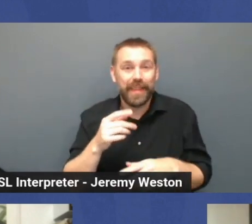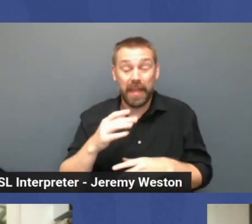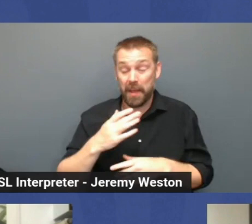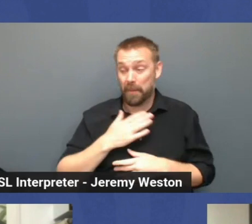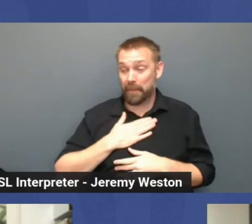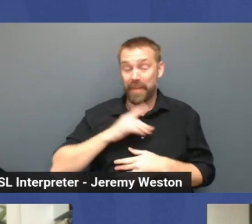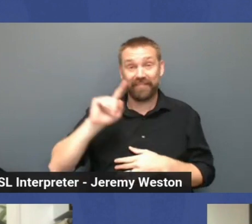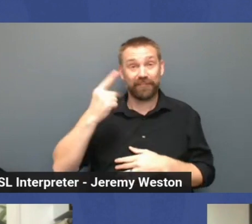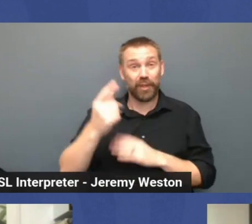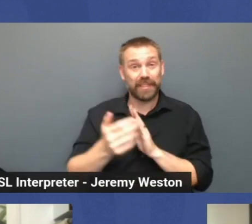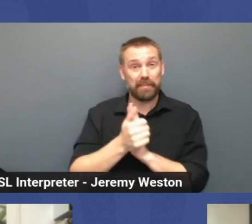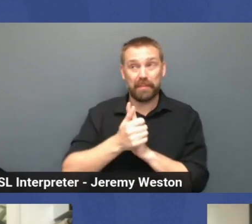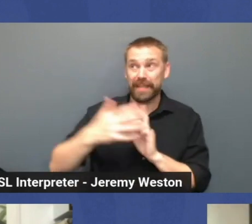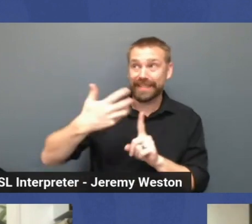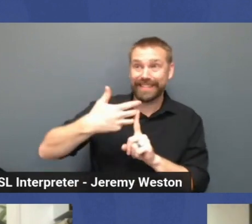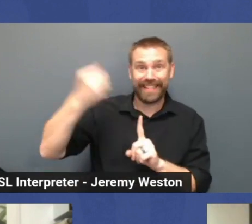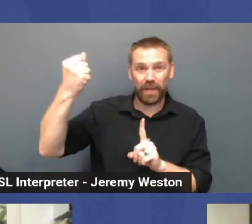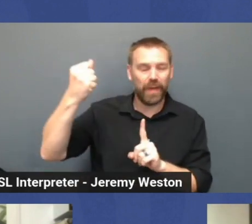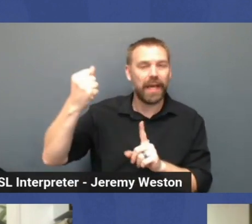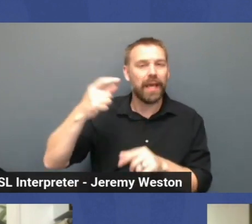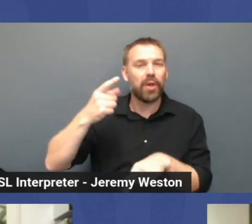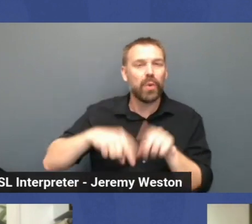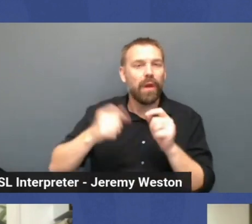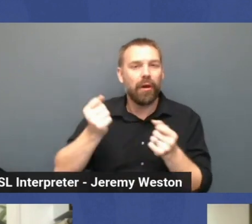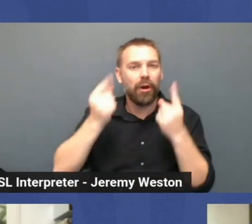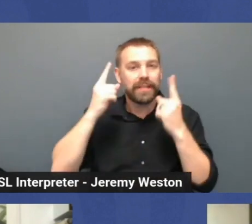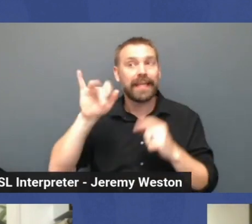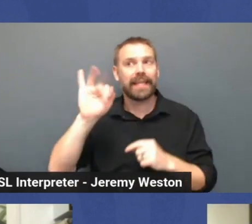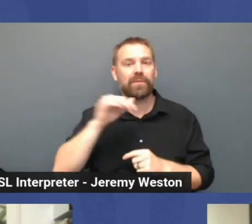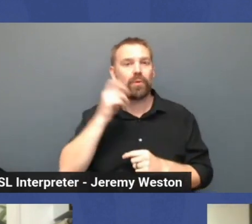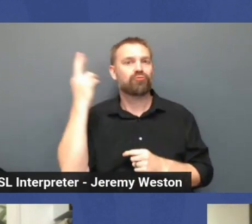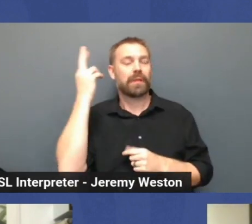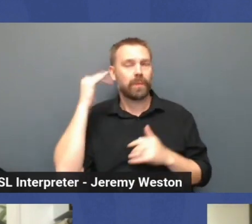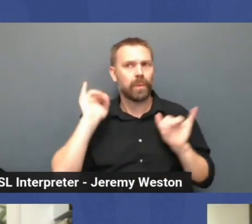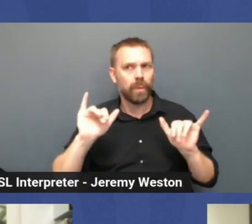Amendment without understanding the emotional repercussions it had.